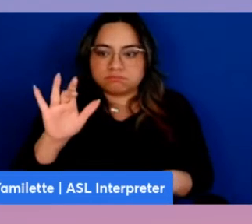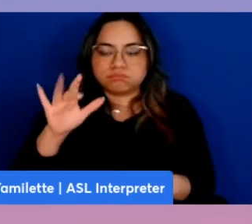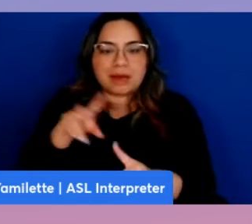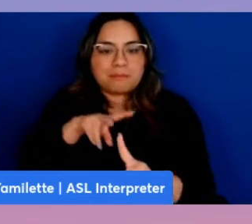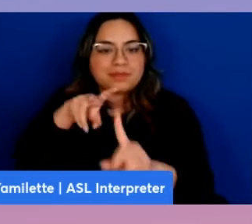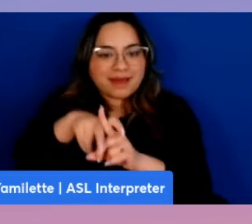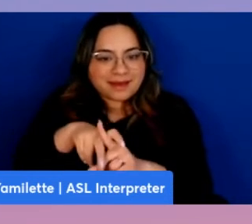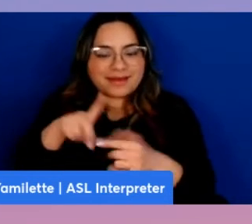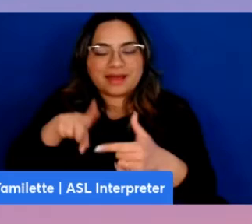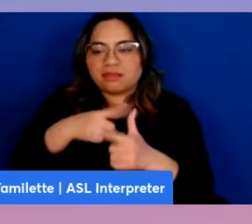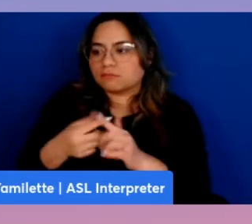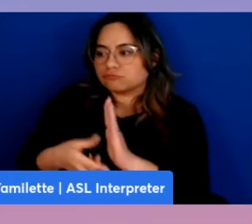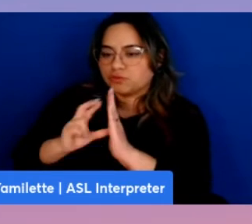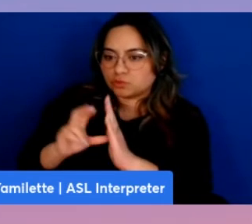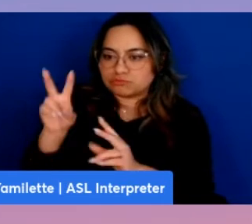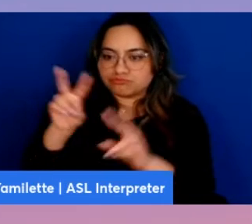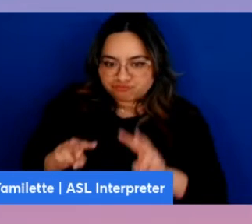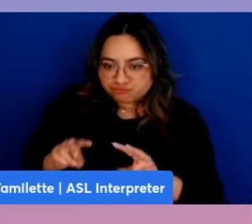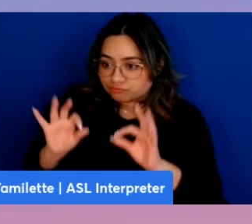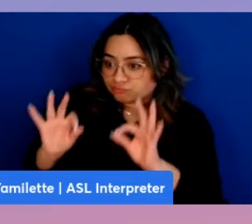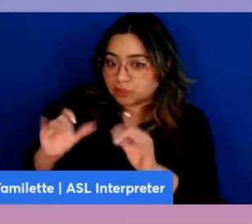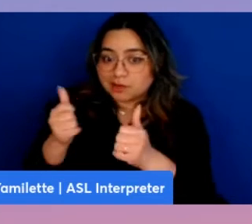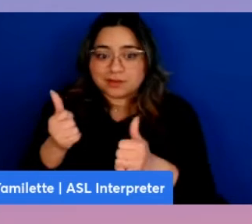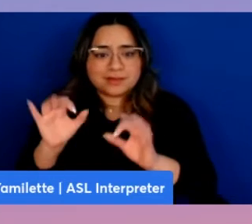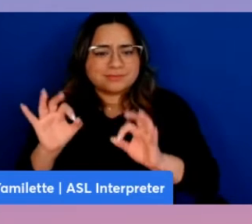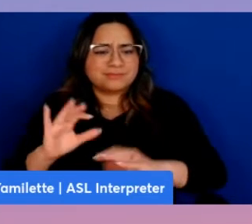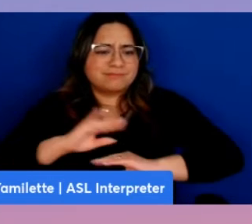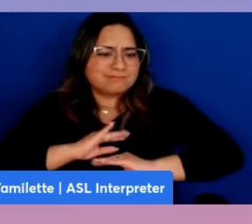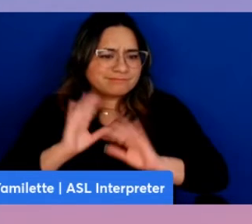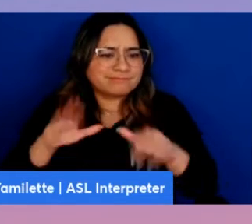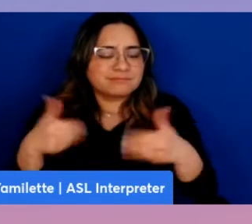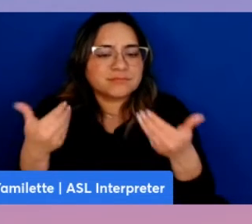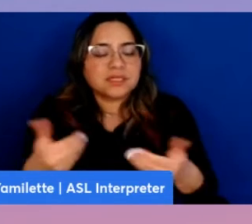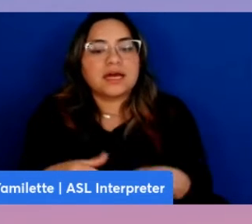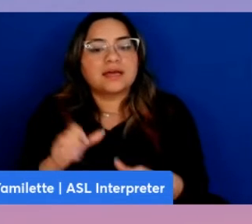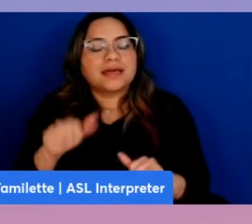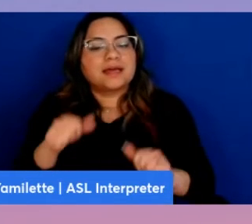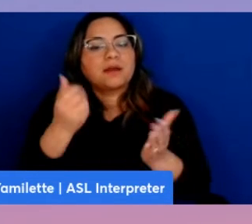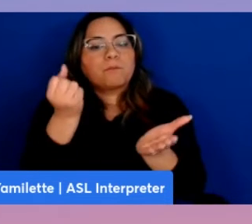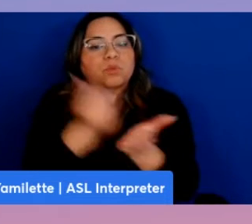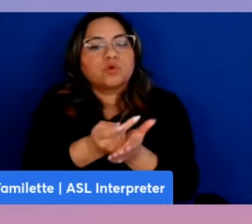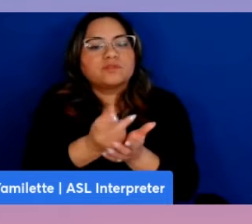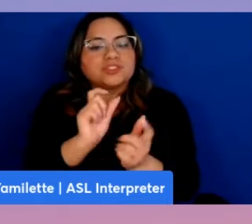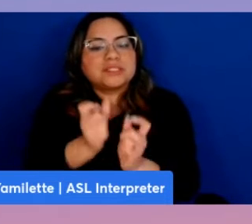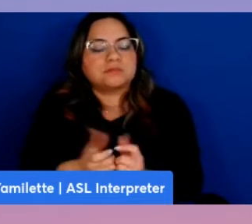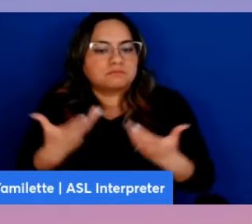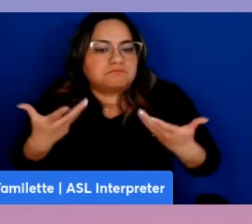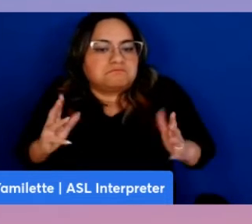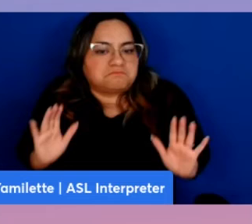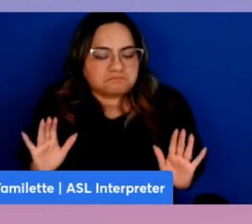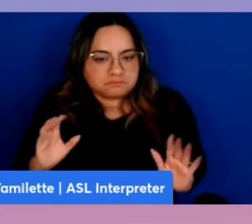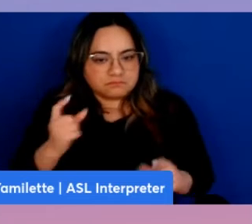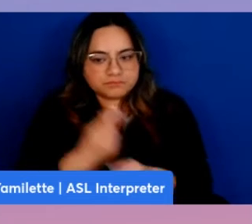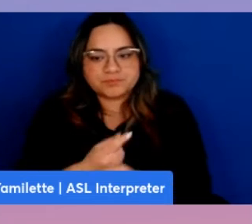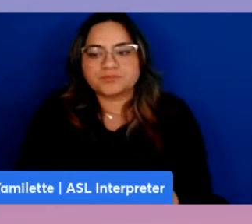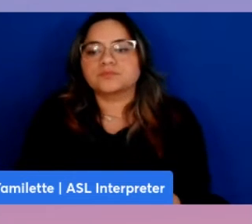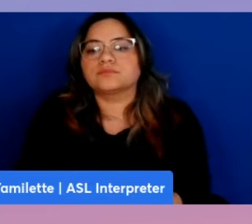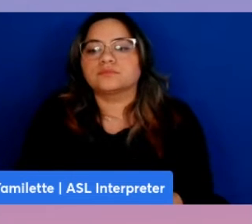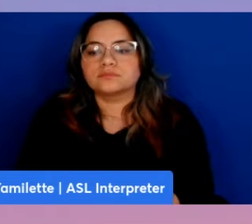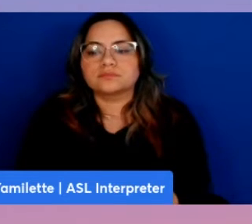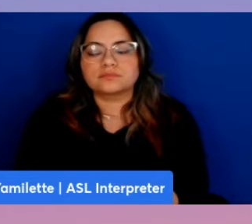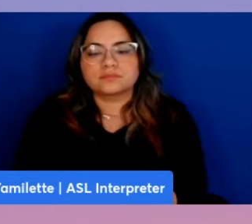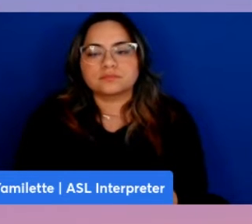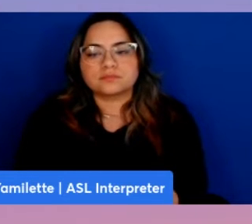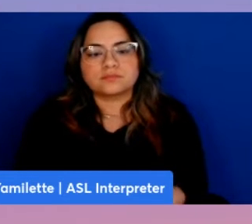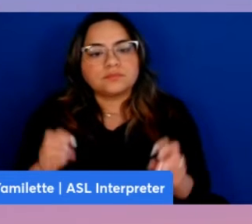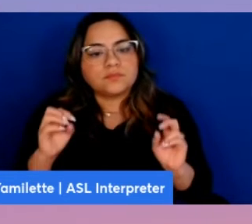review. Looks good to me. I can approve these changes, right? And